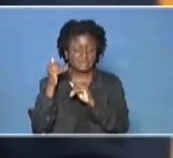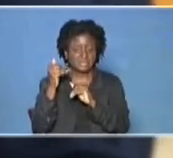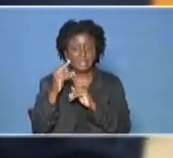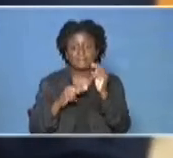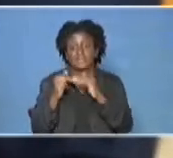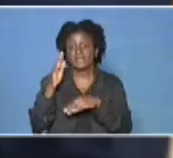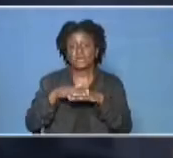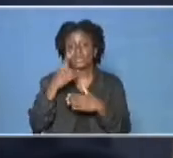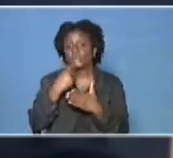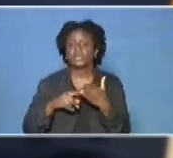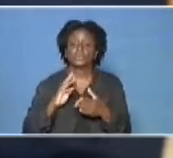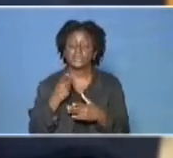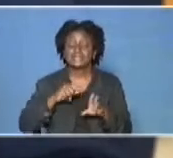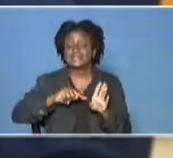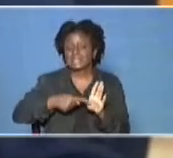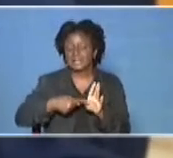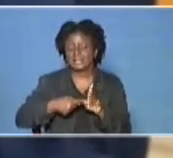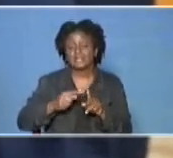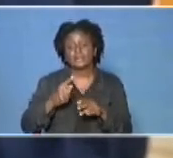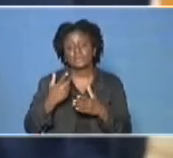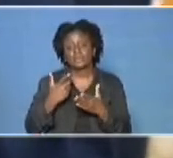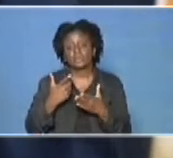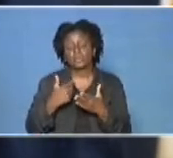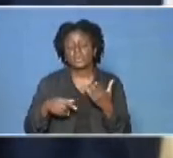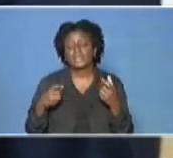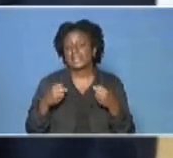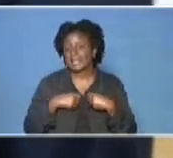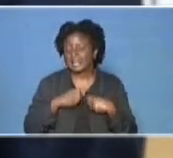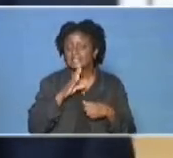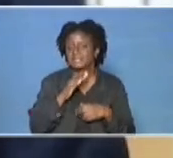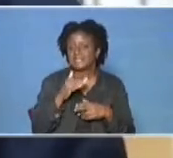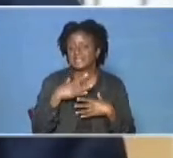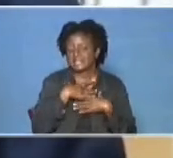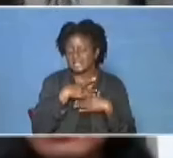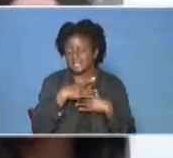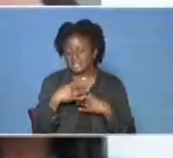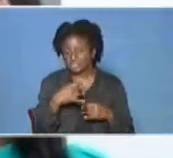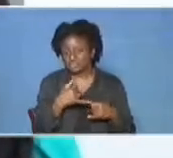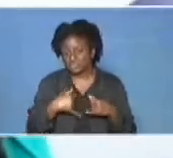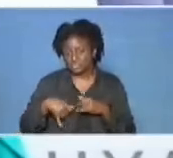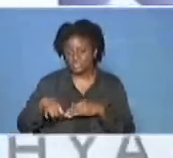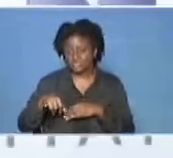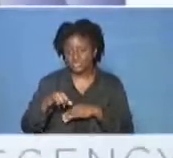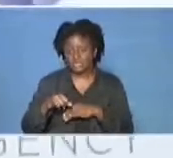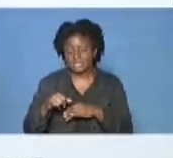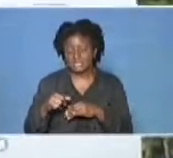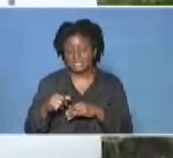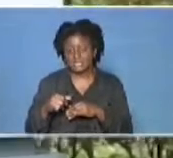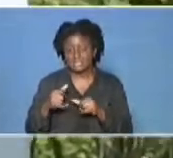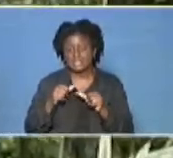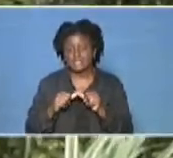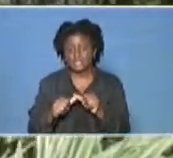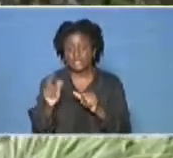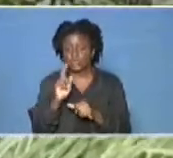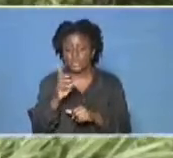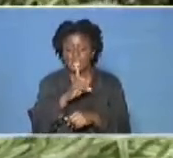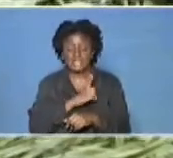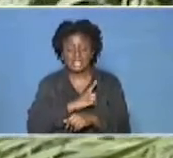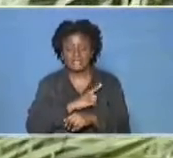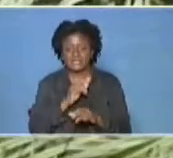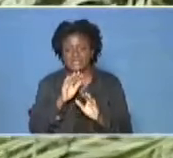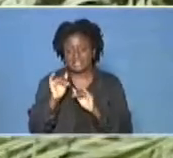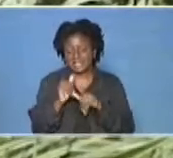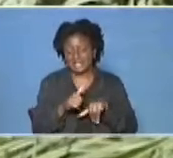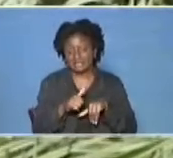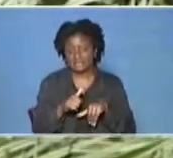we have started. But it has been an interesting journey. Taking over where Davis left off, Skerritt will now serve